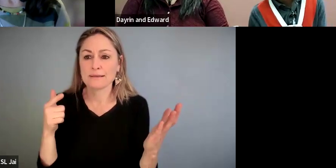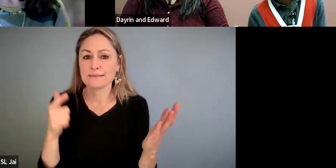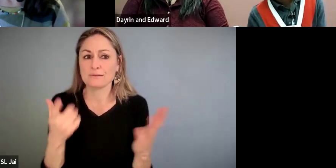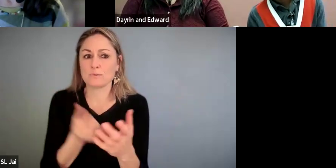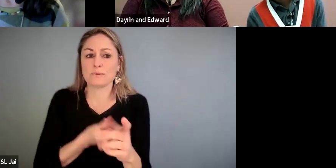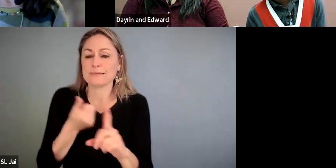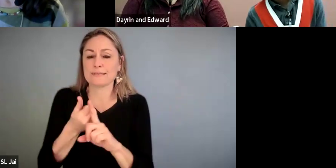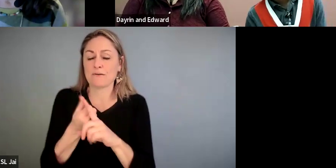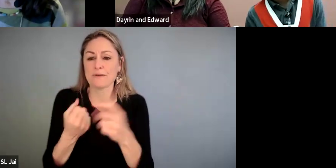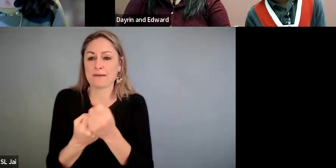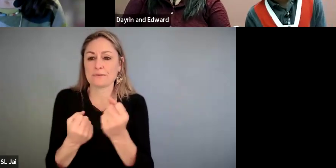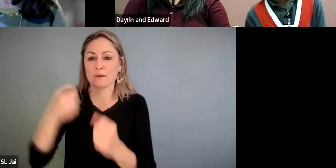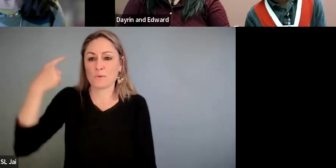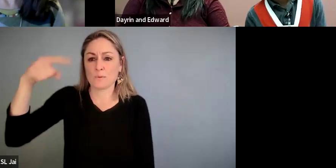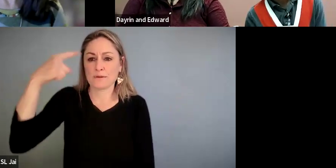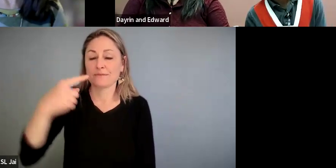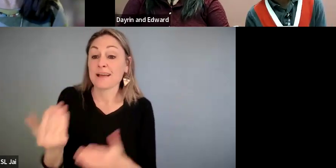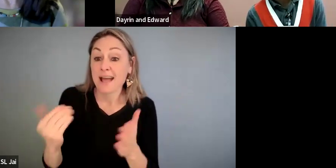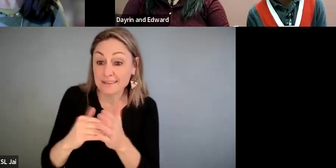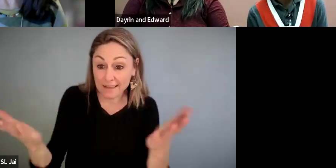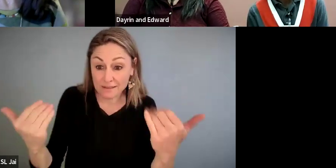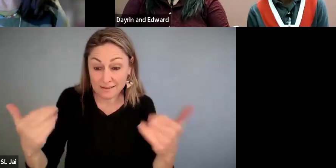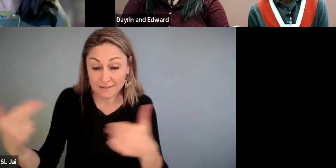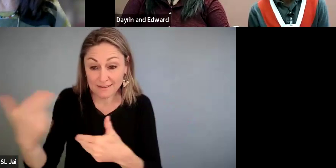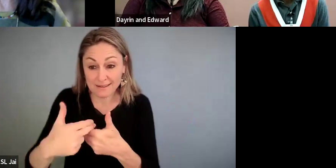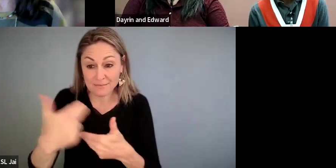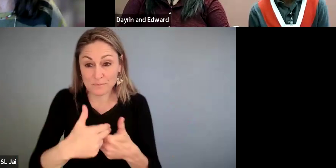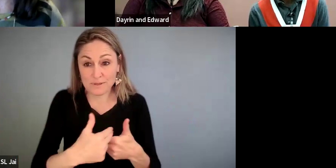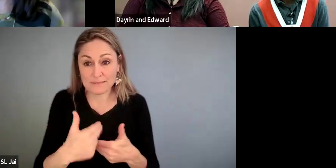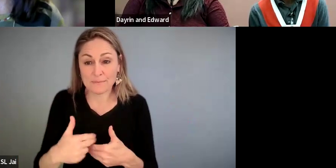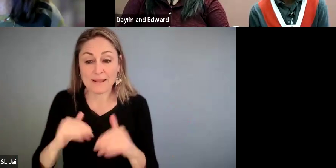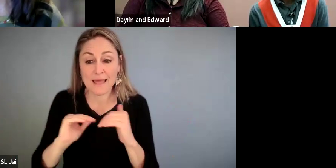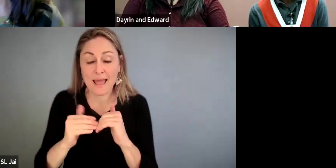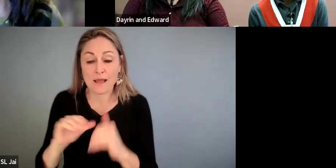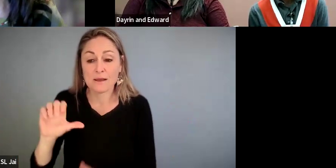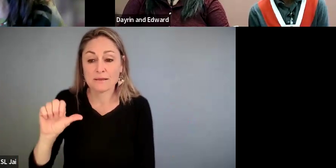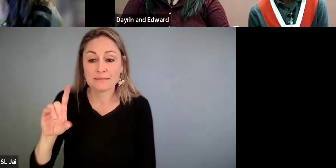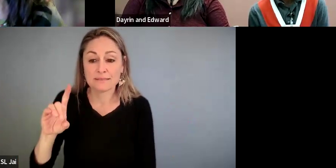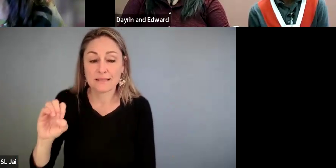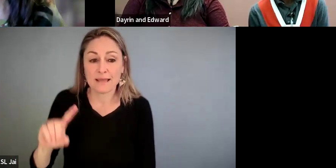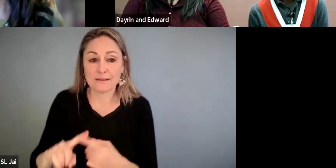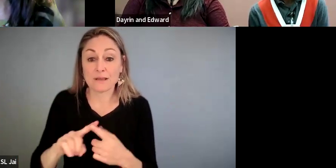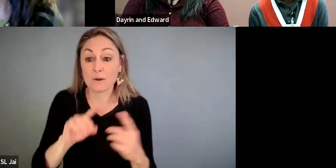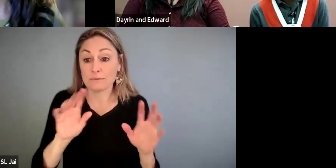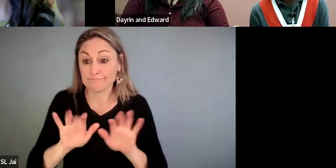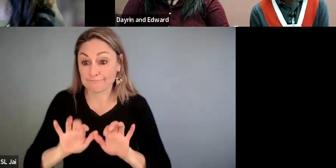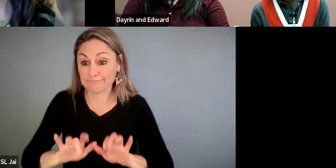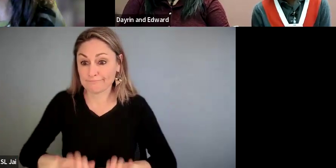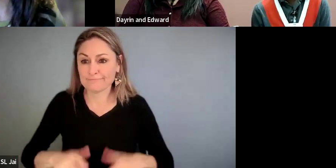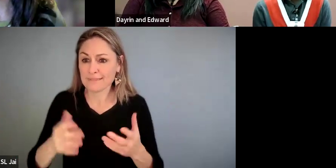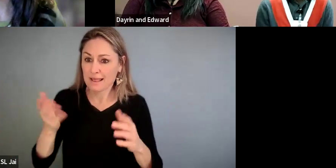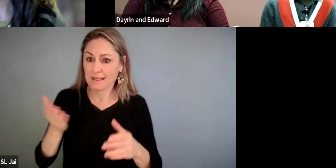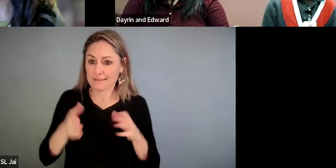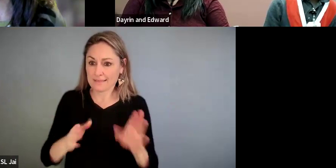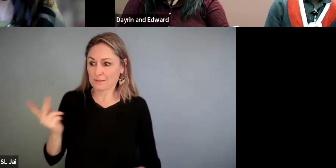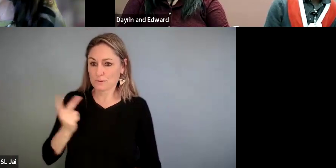self-advocate? Again, please participate in Slido and write it down and let us know why it's